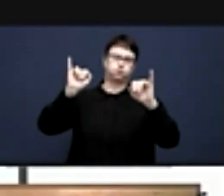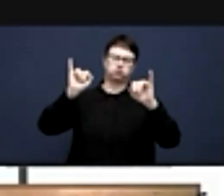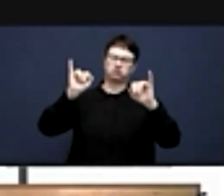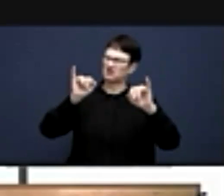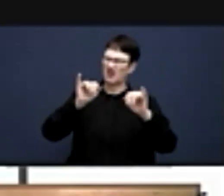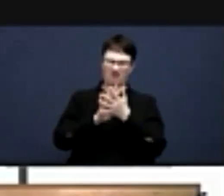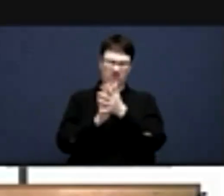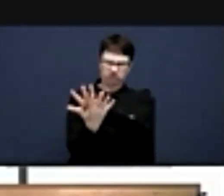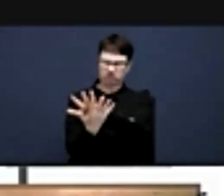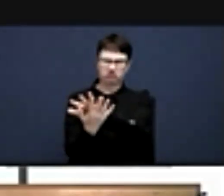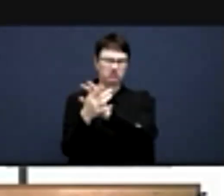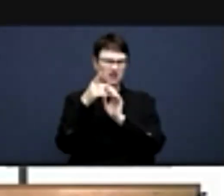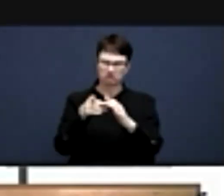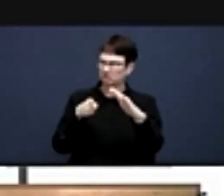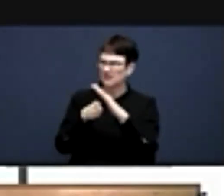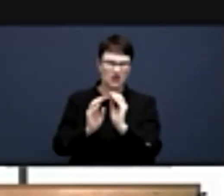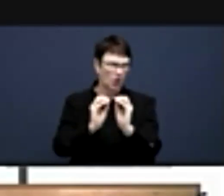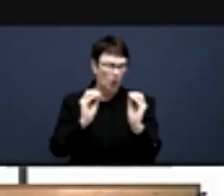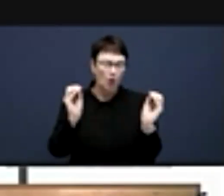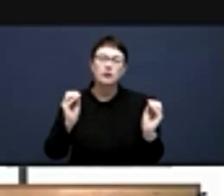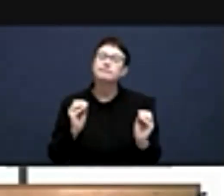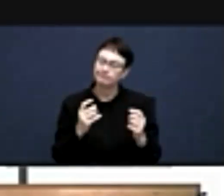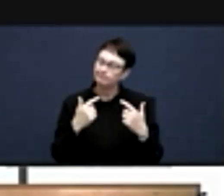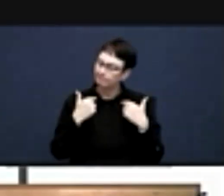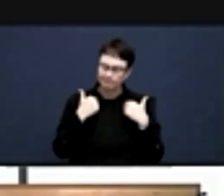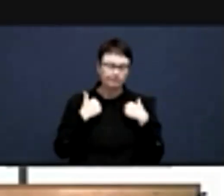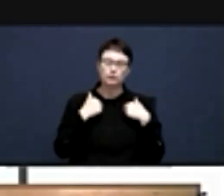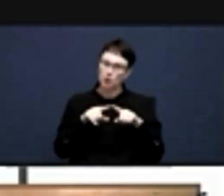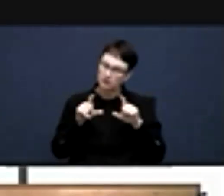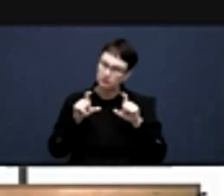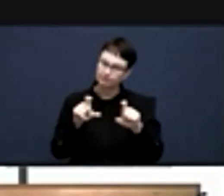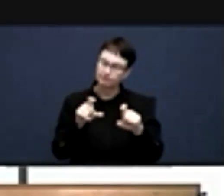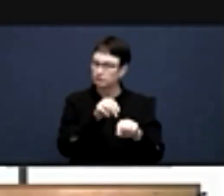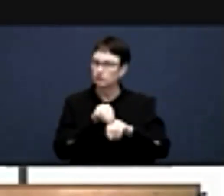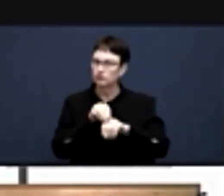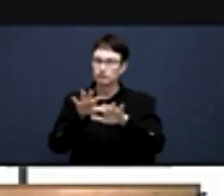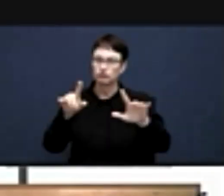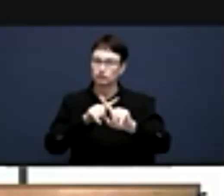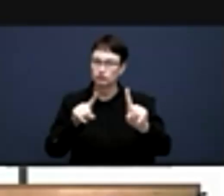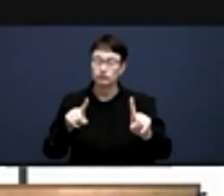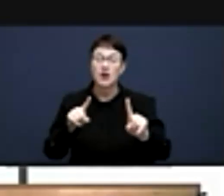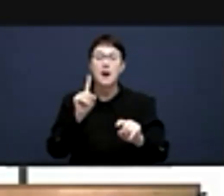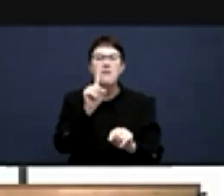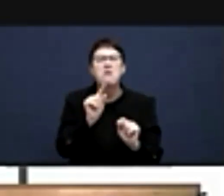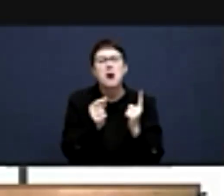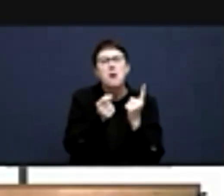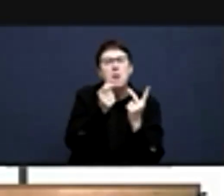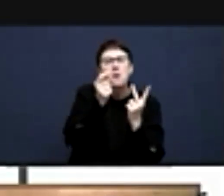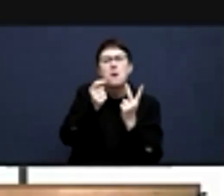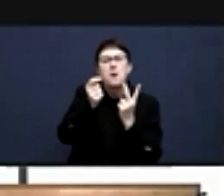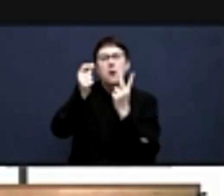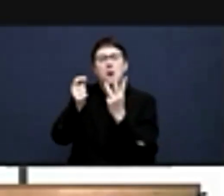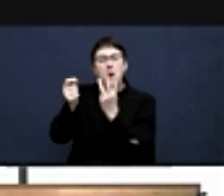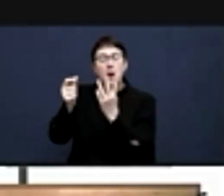now. But we will fix them in a backlog over time with the assistance of the accessibility desk.